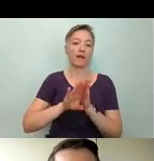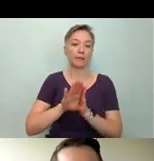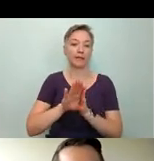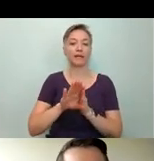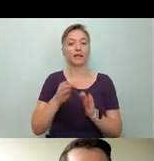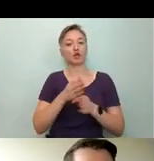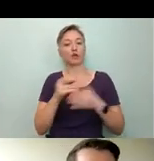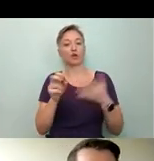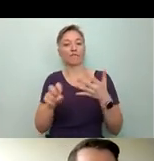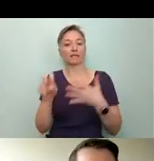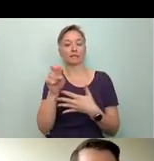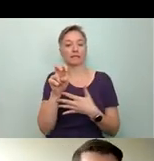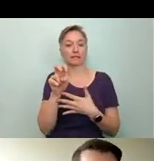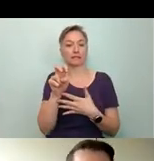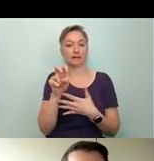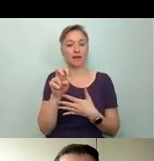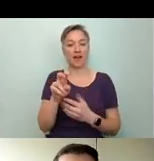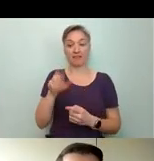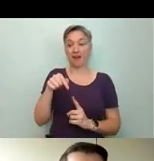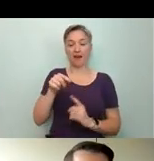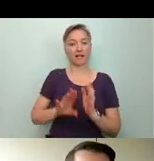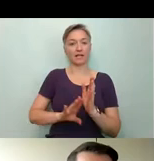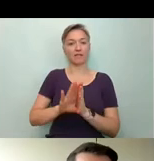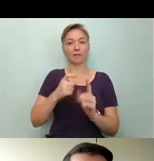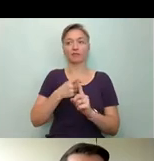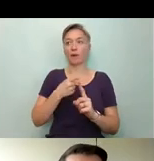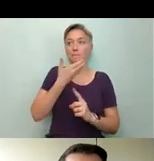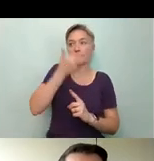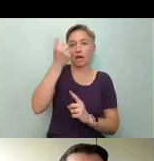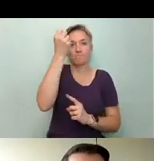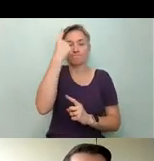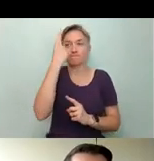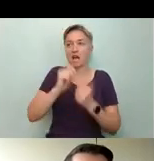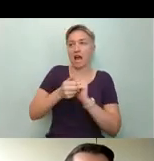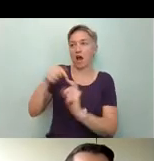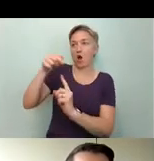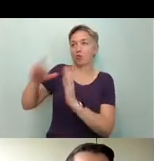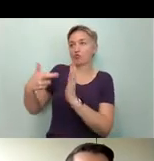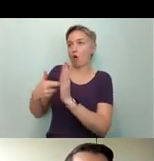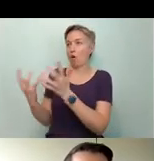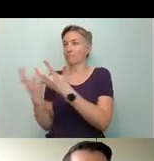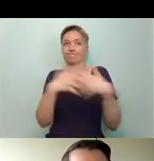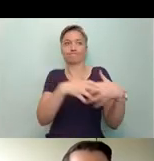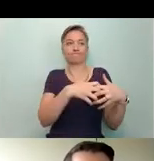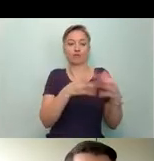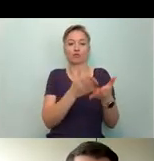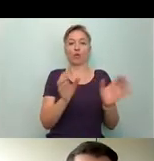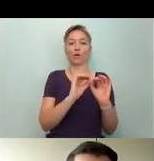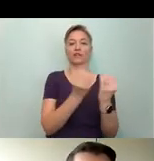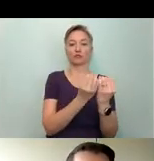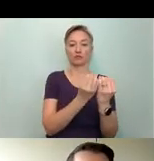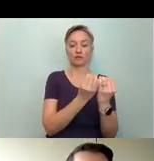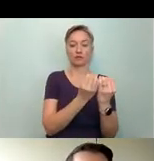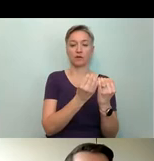comes from the enhanced knowledge of understanding where a role fits into the organization and what the opportunities for a person in those